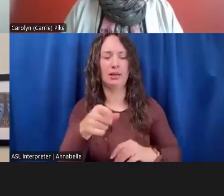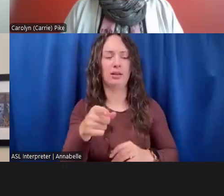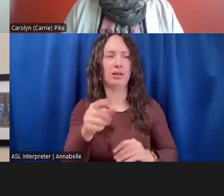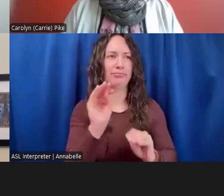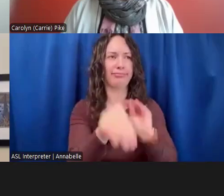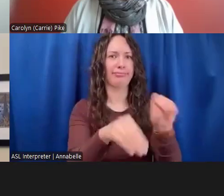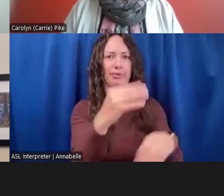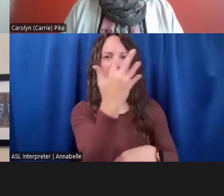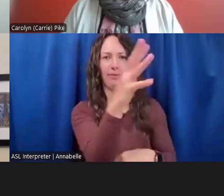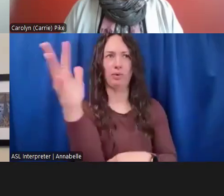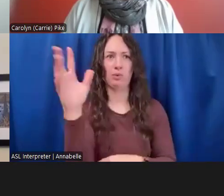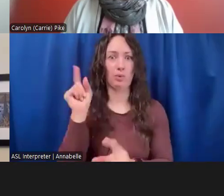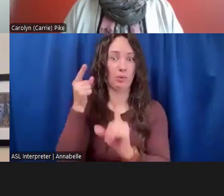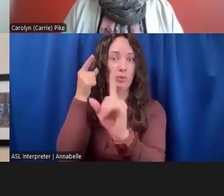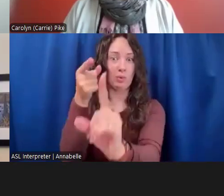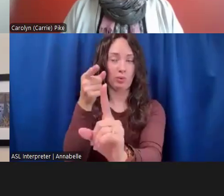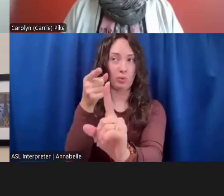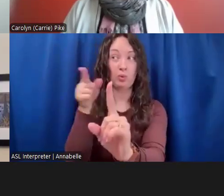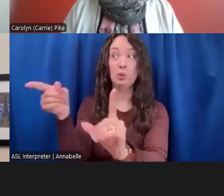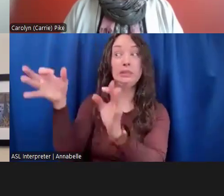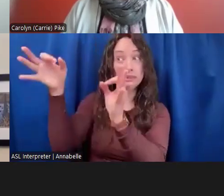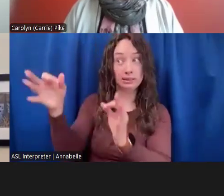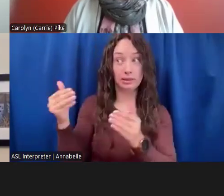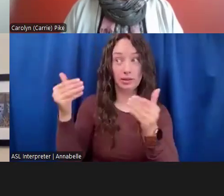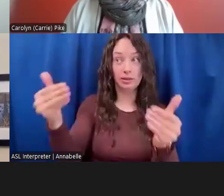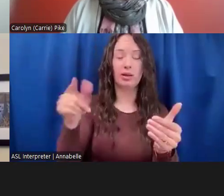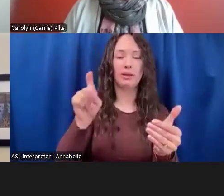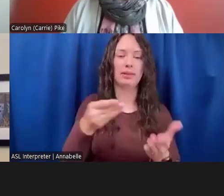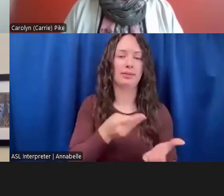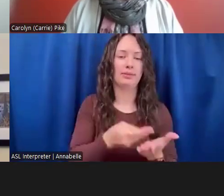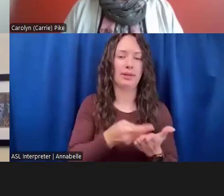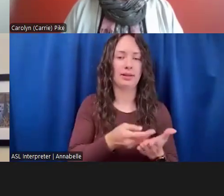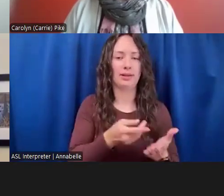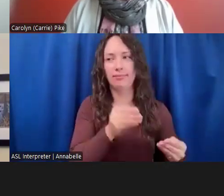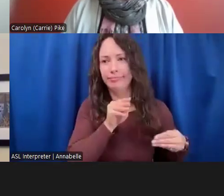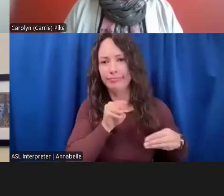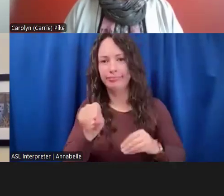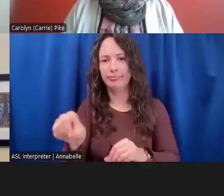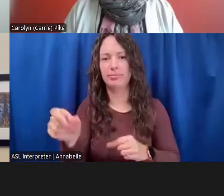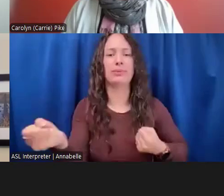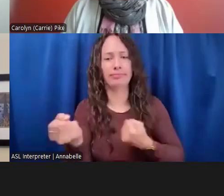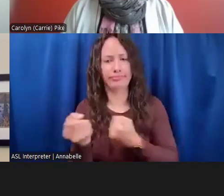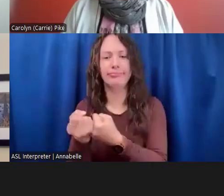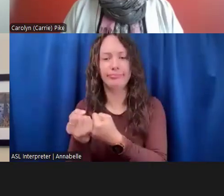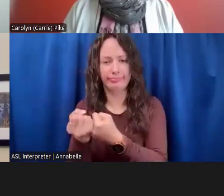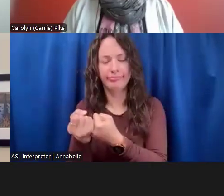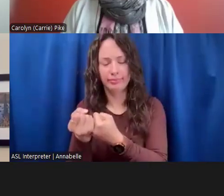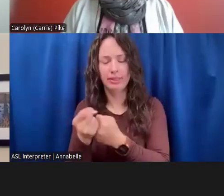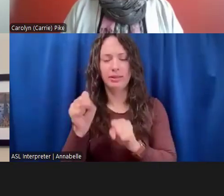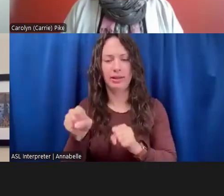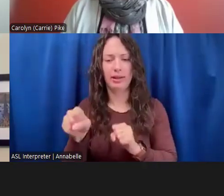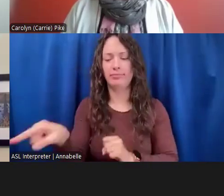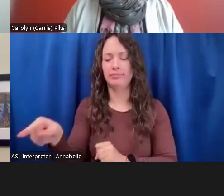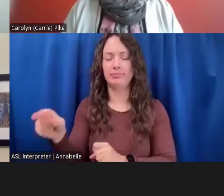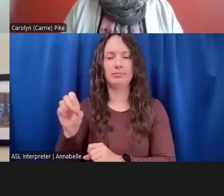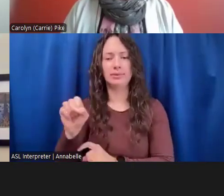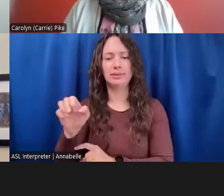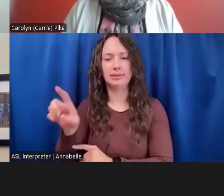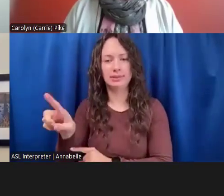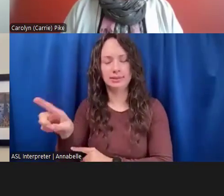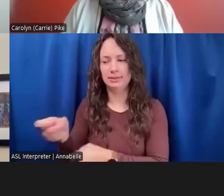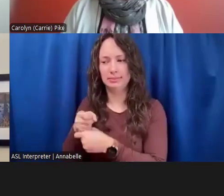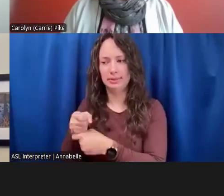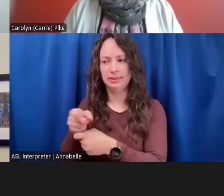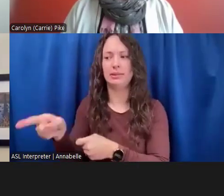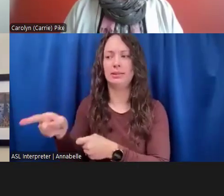to do that, there needs to be, I think, a funding flow behind that allows growers to produce the seedlings we need. Because right now it's just we're grabbing what we can get.